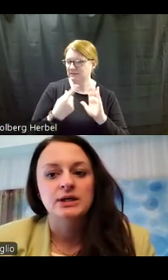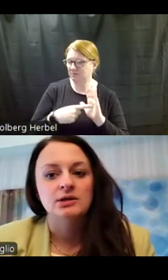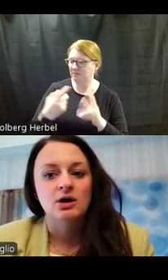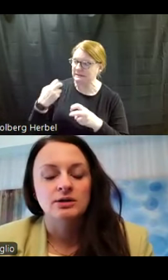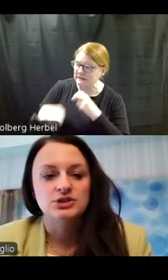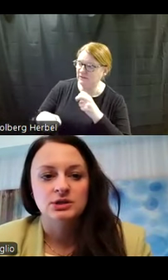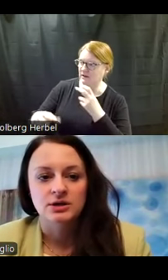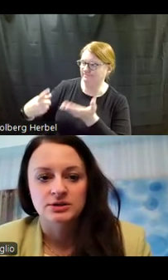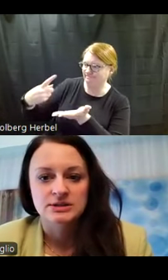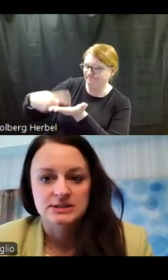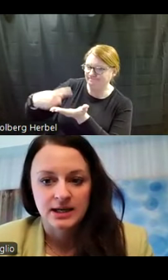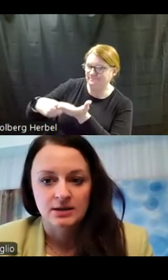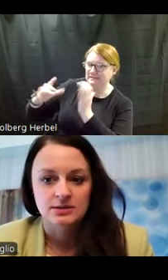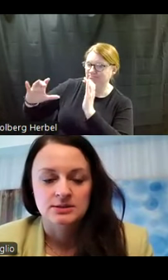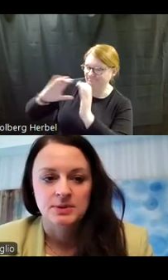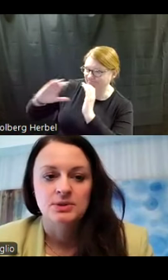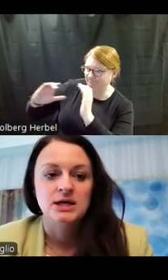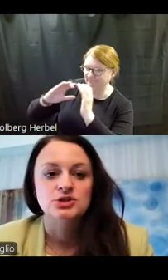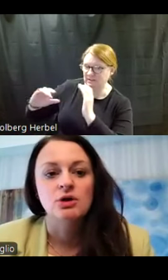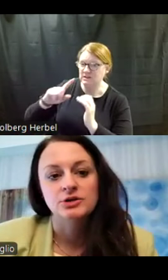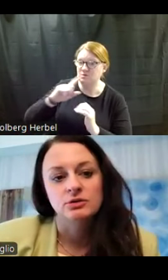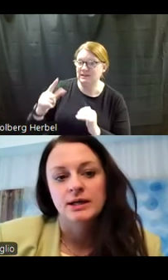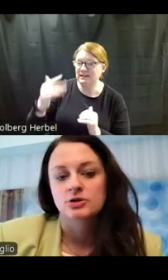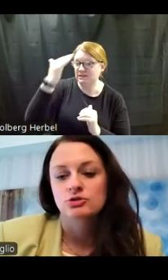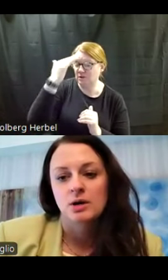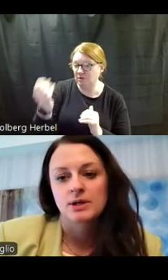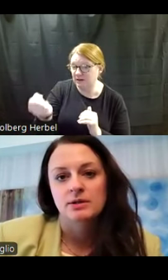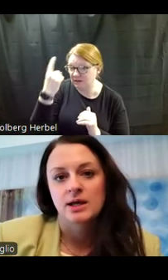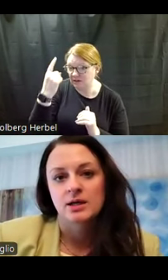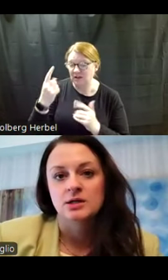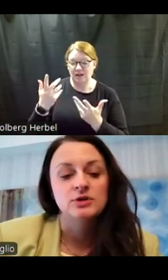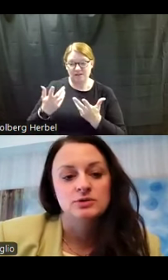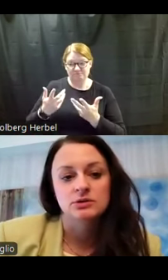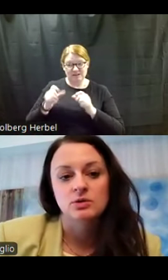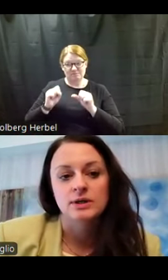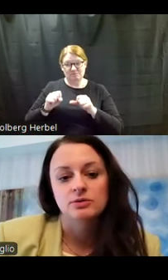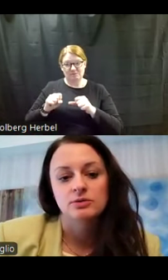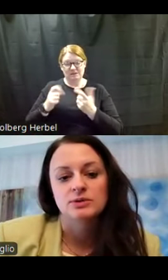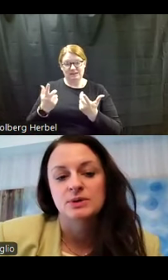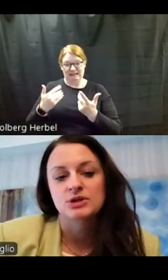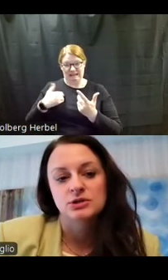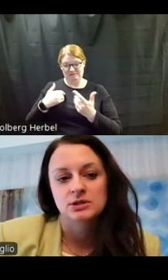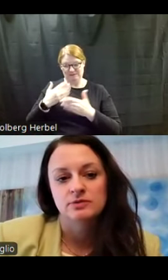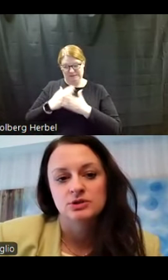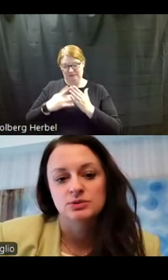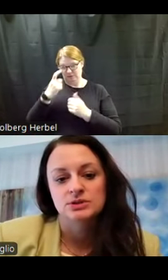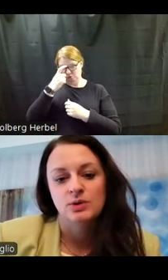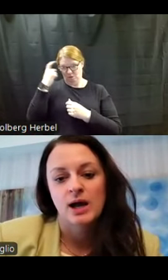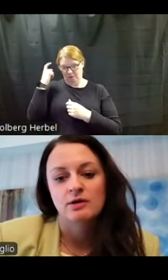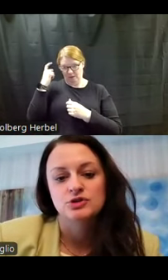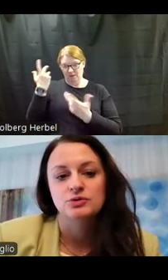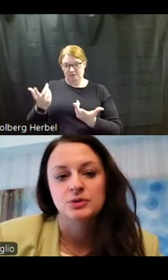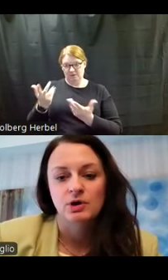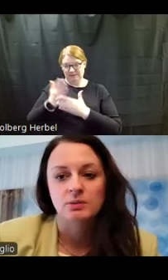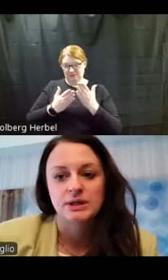to acknowledge and understand the potential underlying trauma that individuals are going through, especially individuals who